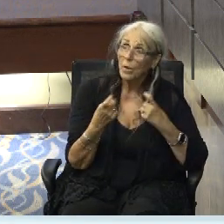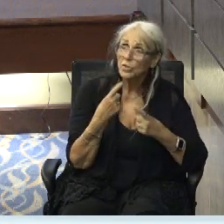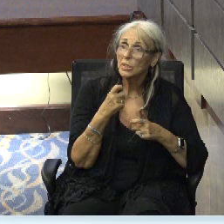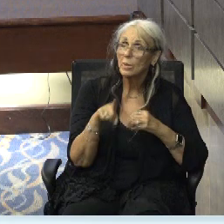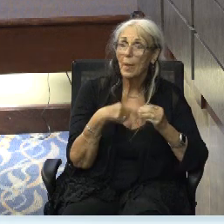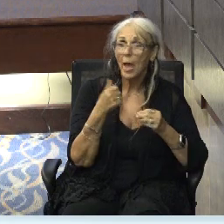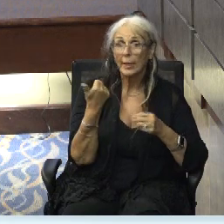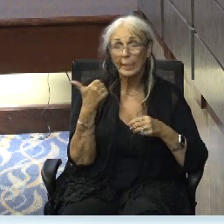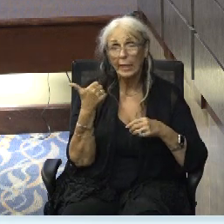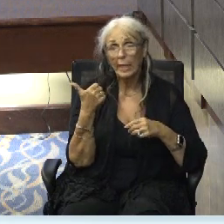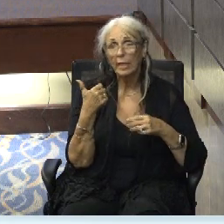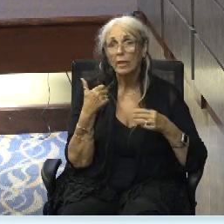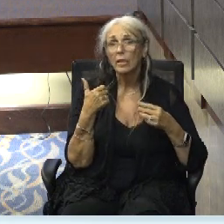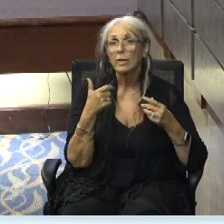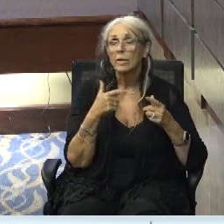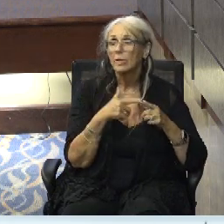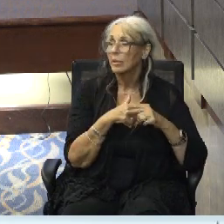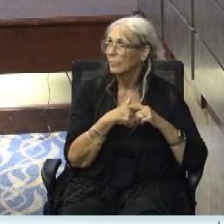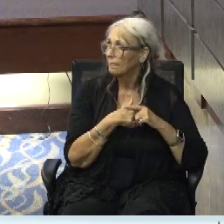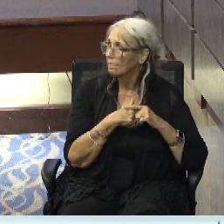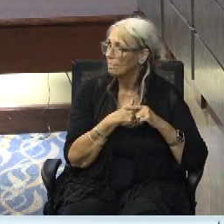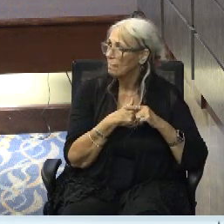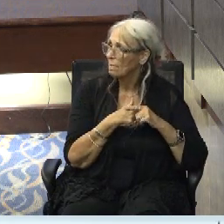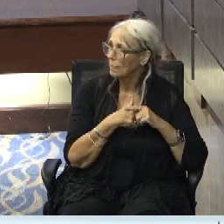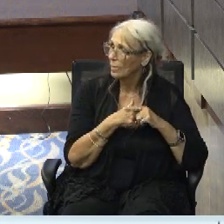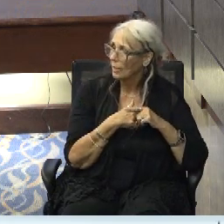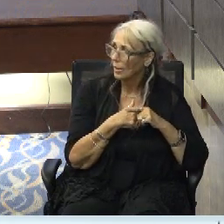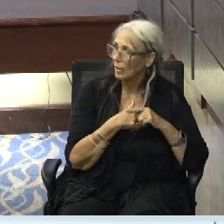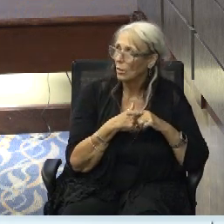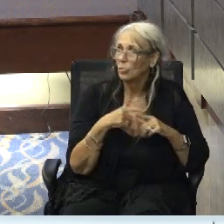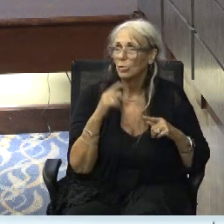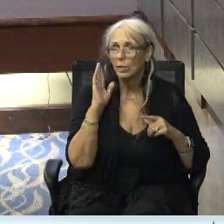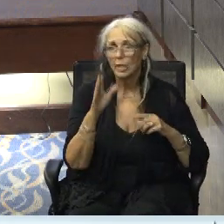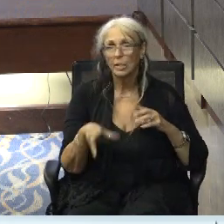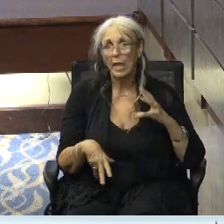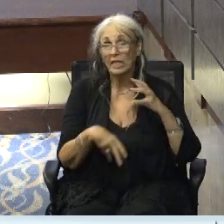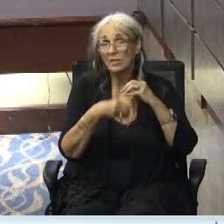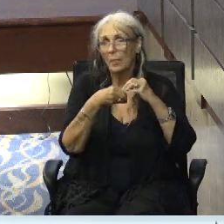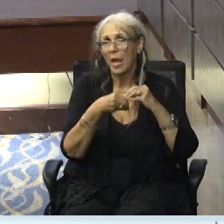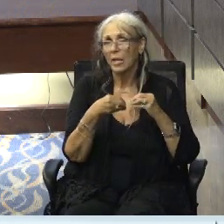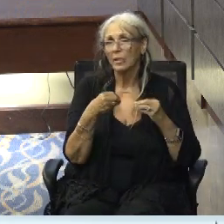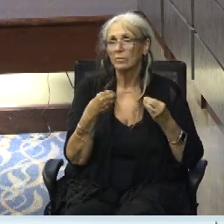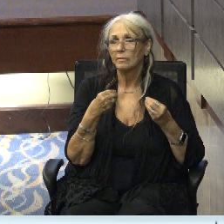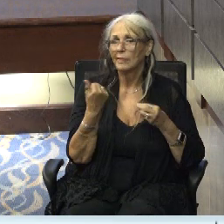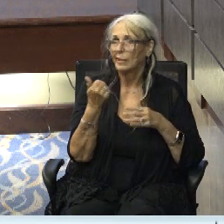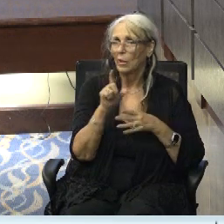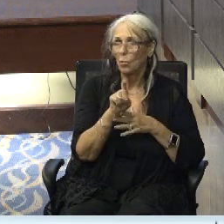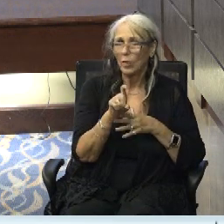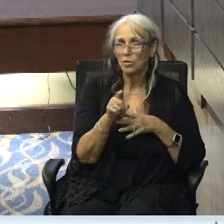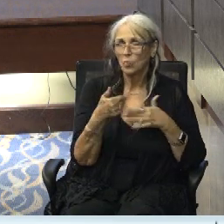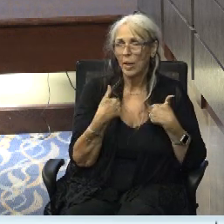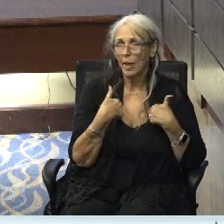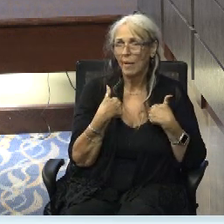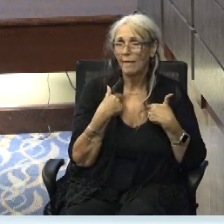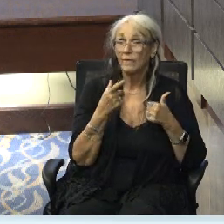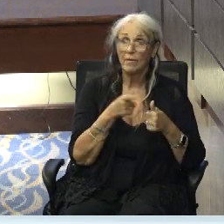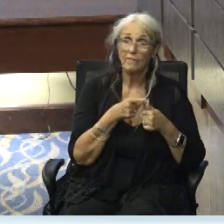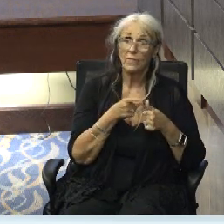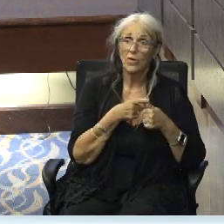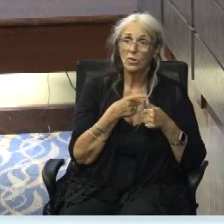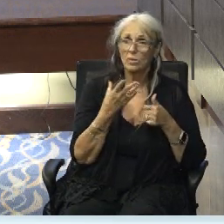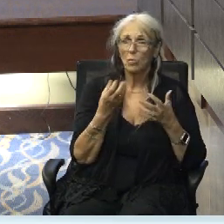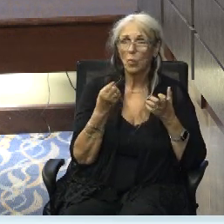them, we have them in the deck and can expand and cover any questions that you might have. So the first one I